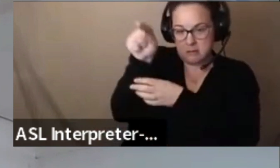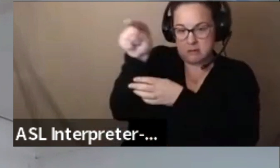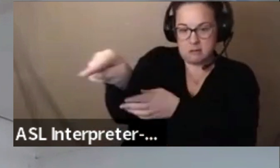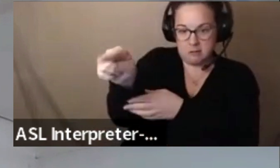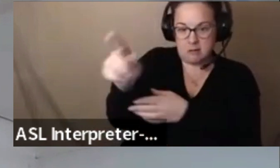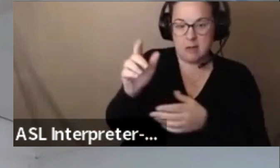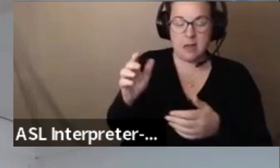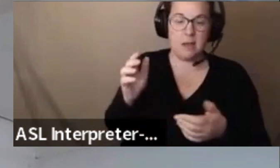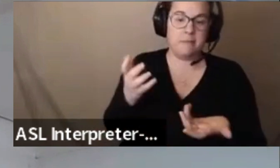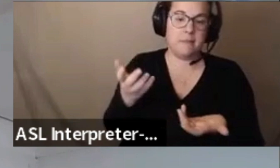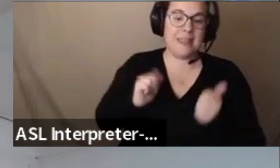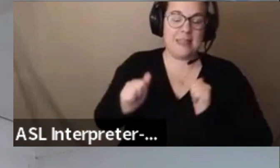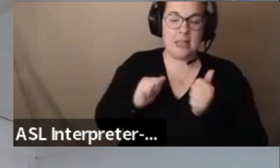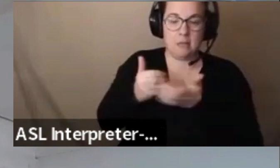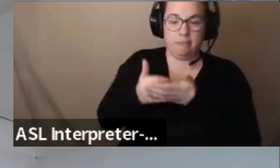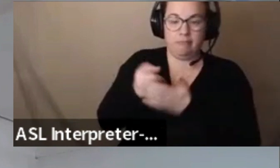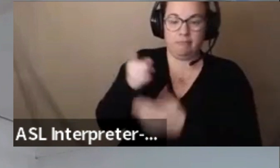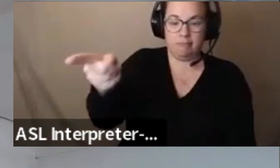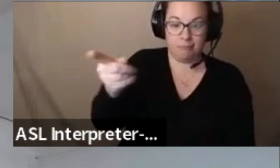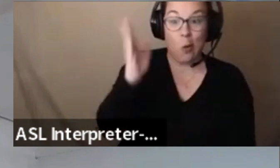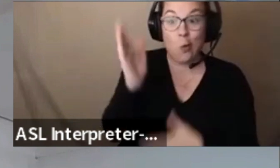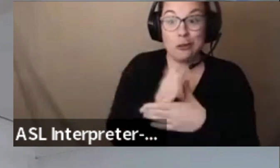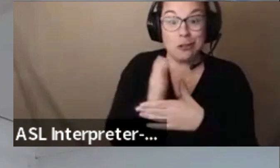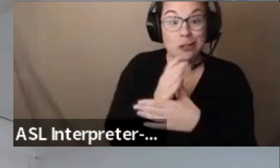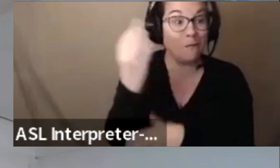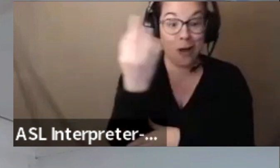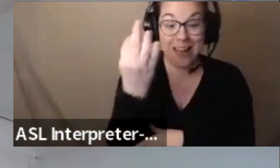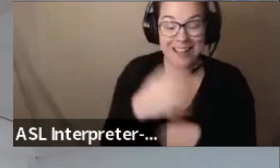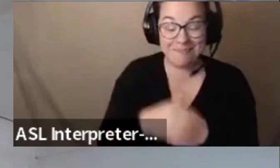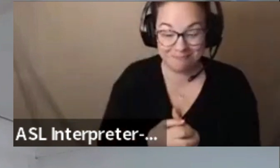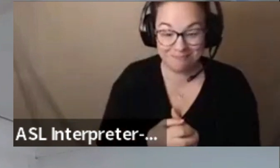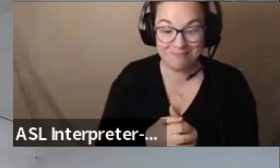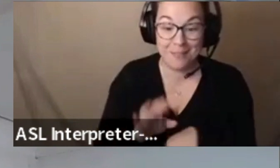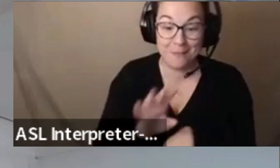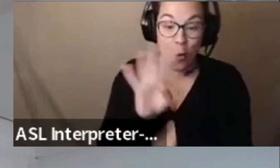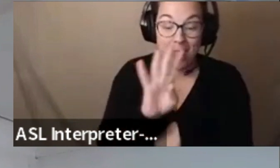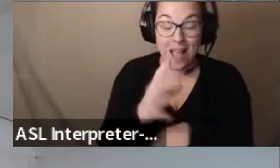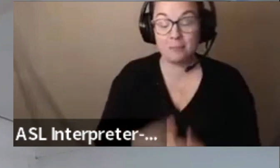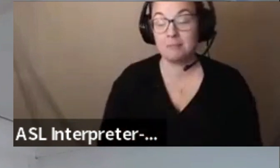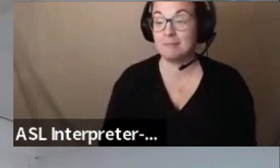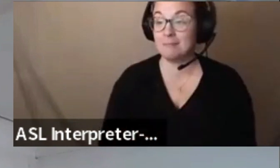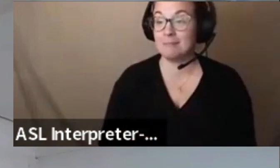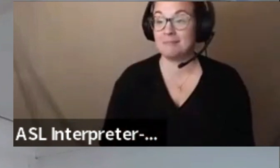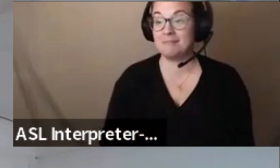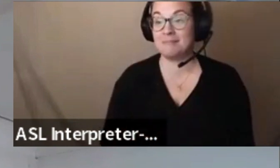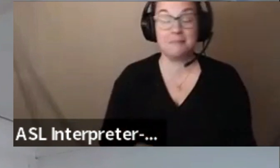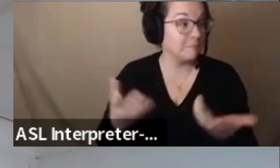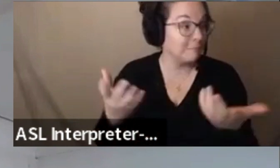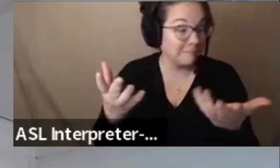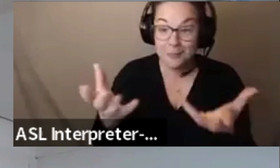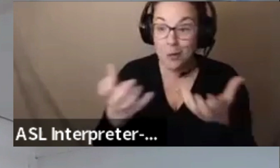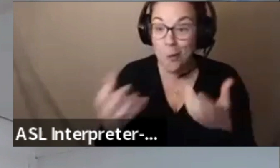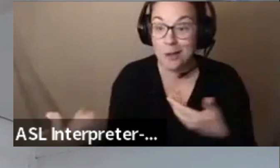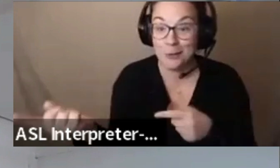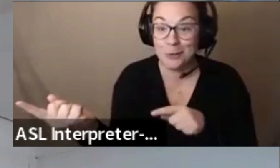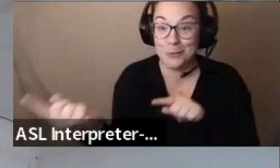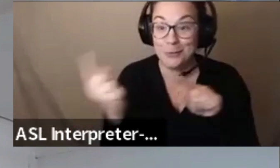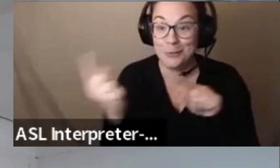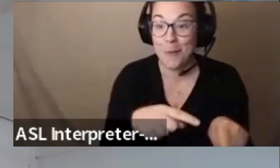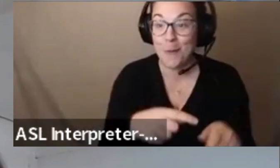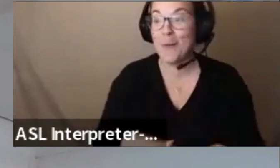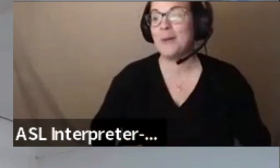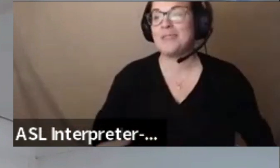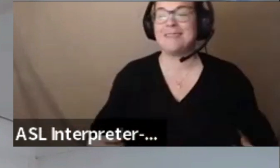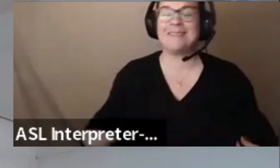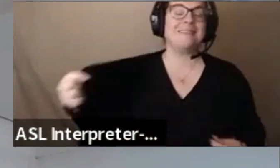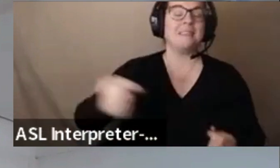Friday at 4 o'clock. So, and it's free. So if you want to come to that, get involved, to be forgotten about where it is or